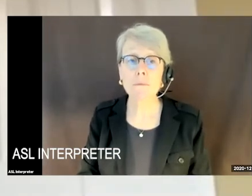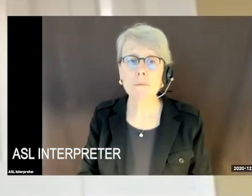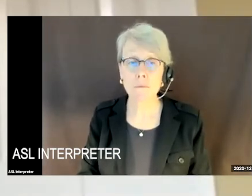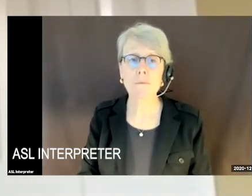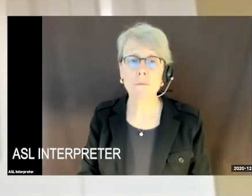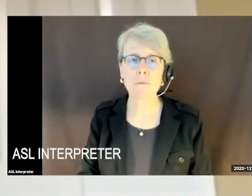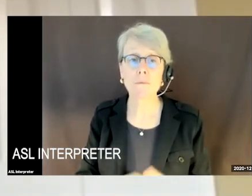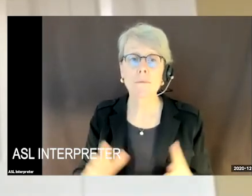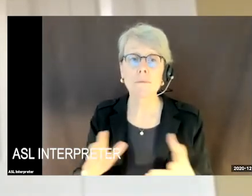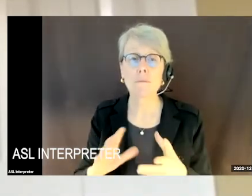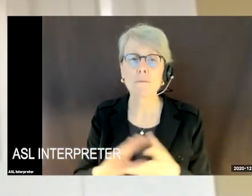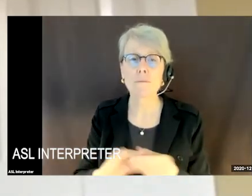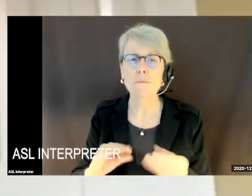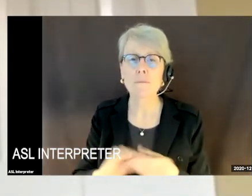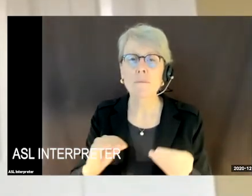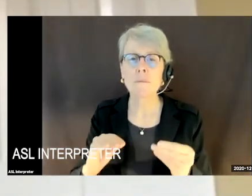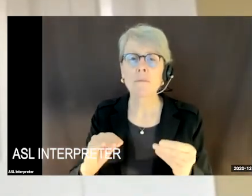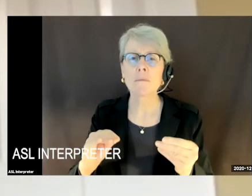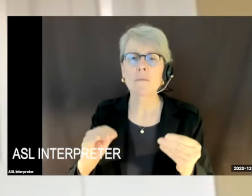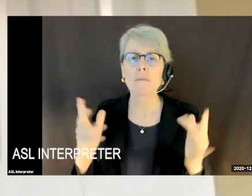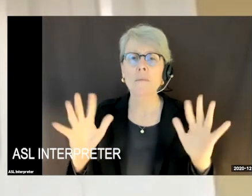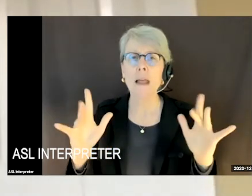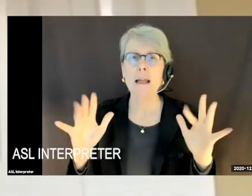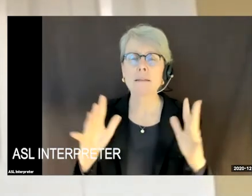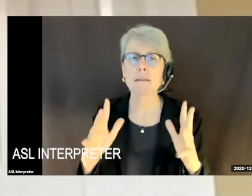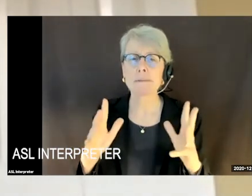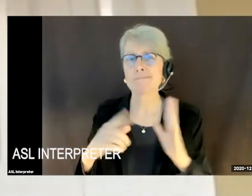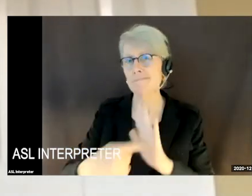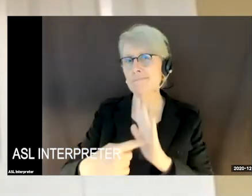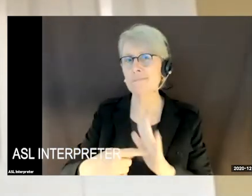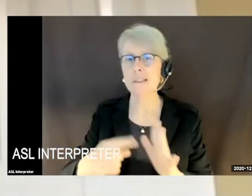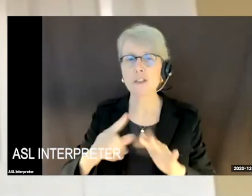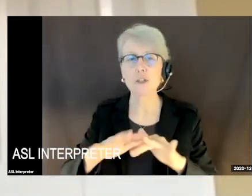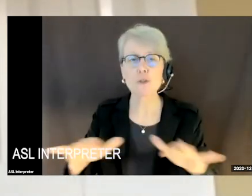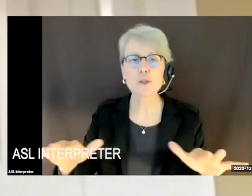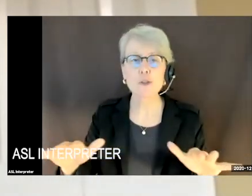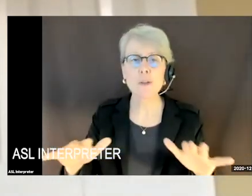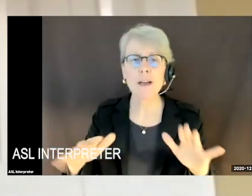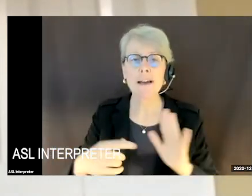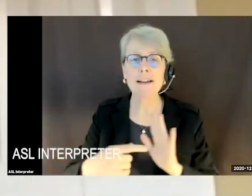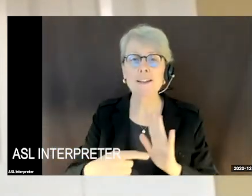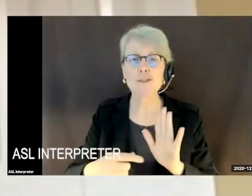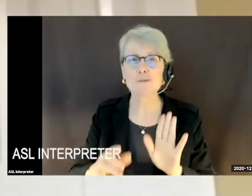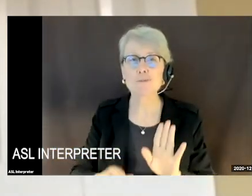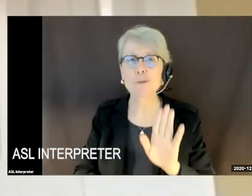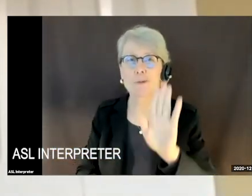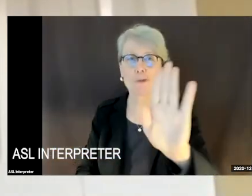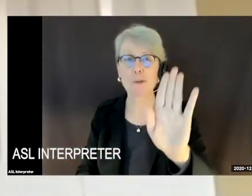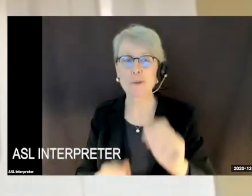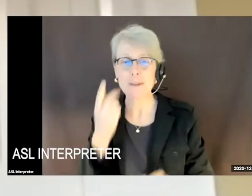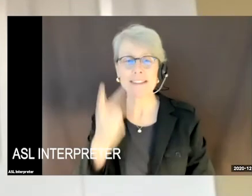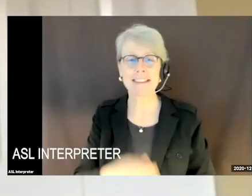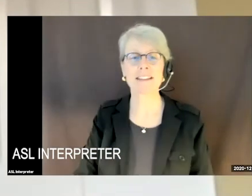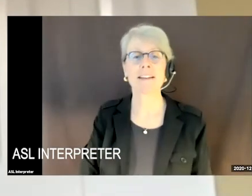people together. The hands, I resemble the diversity. So I thought I'd